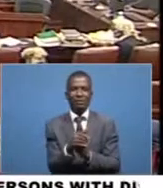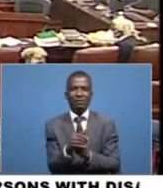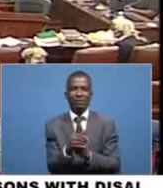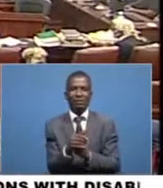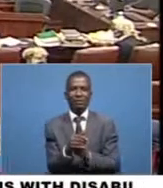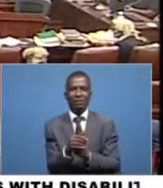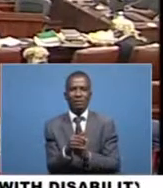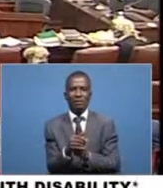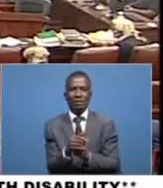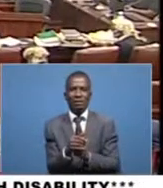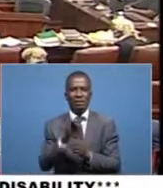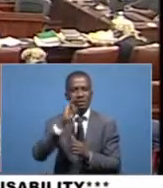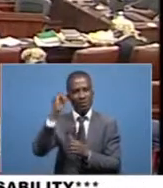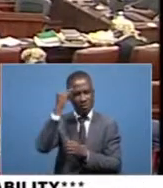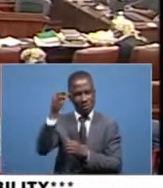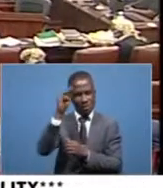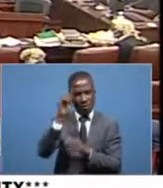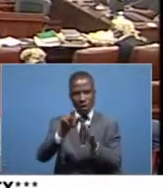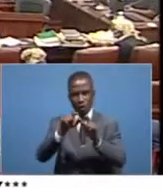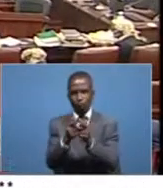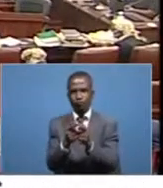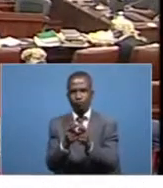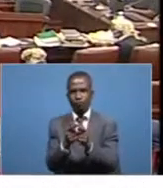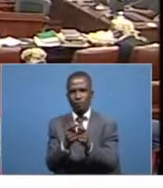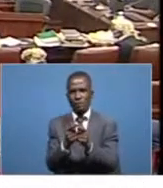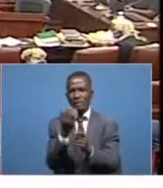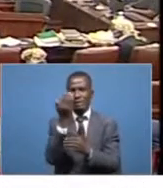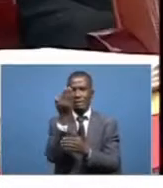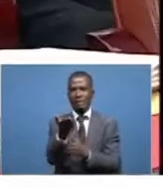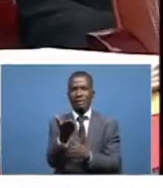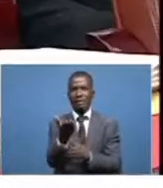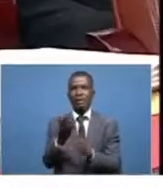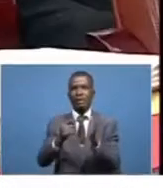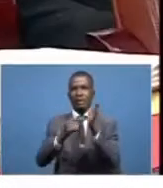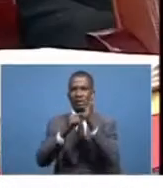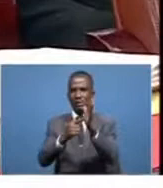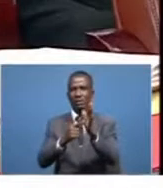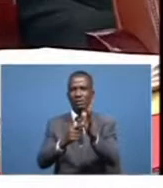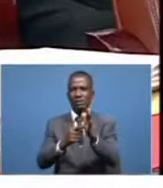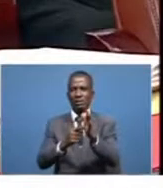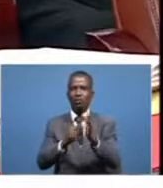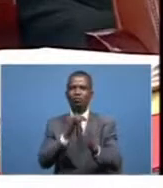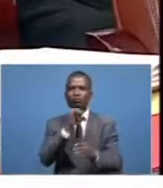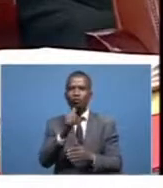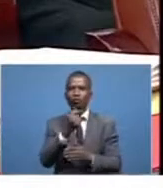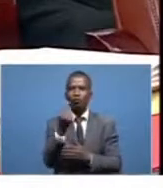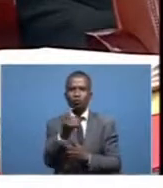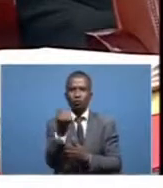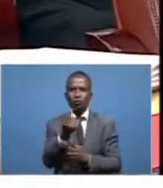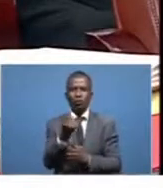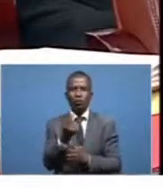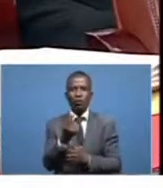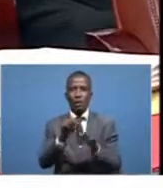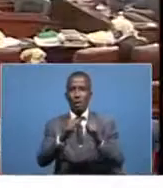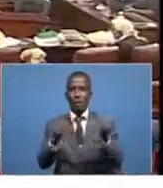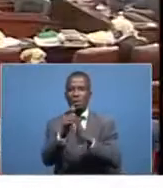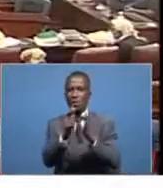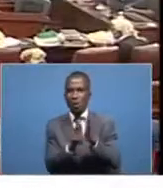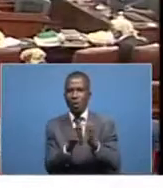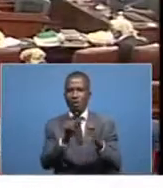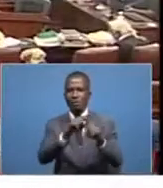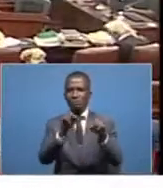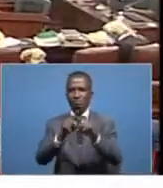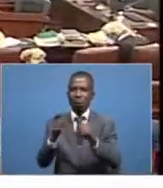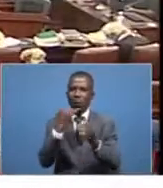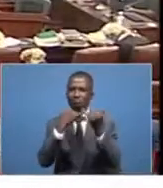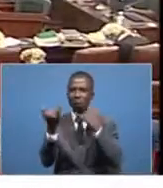accordingly, the petitioner bear the burden of proof to establish not only that there were violations, omissions, malpractices,